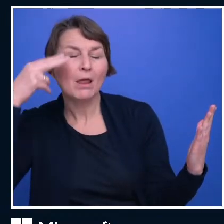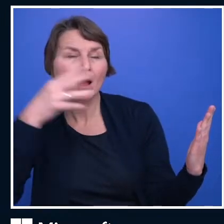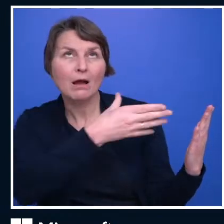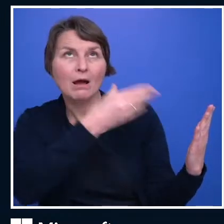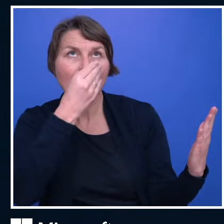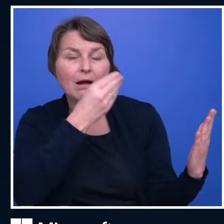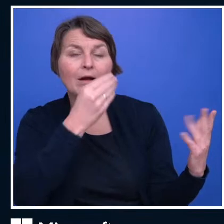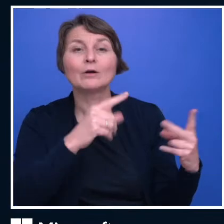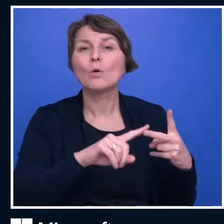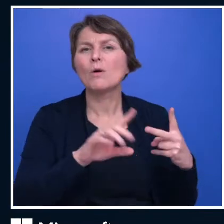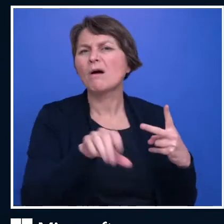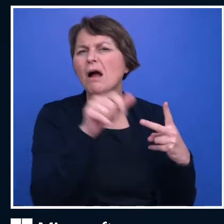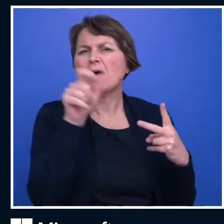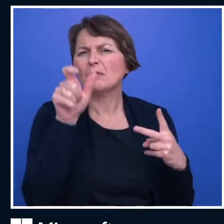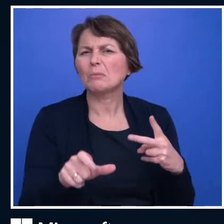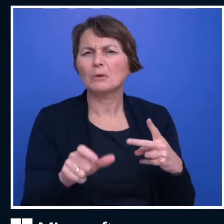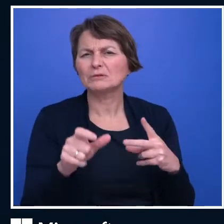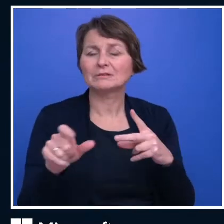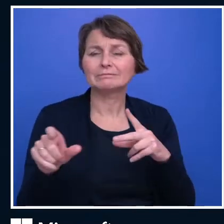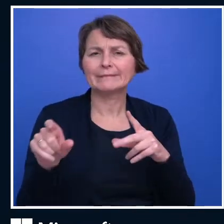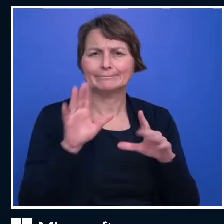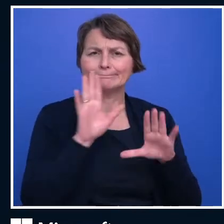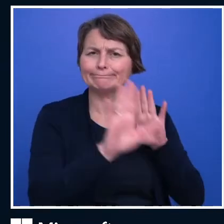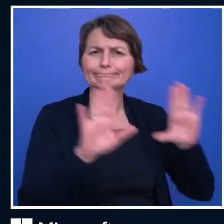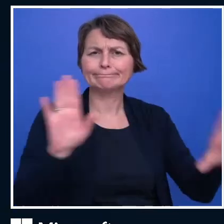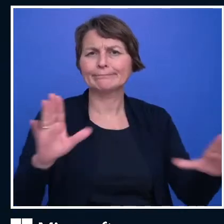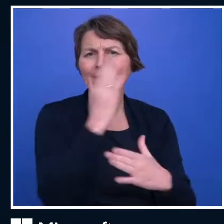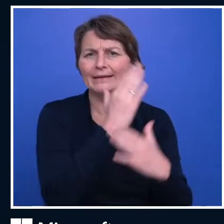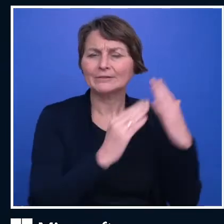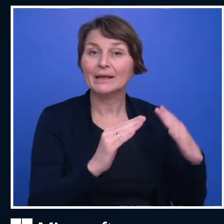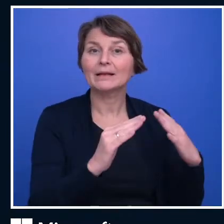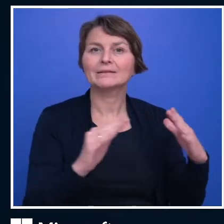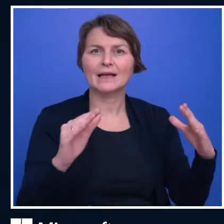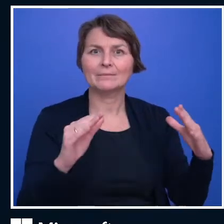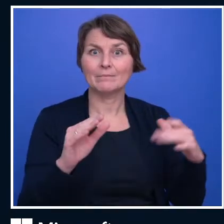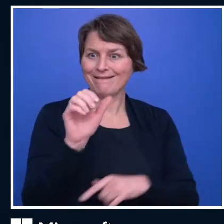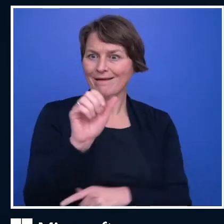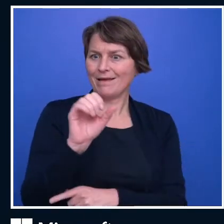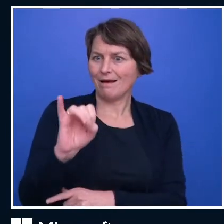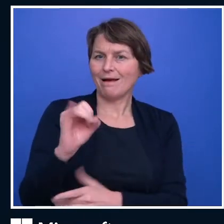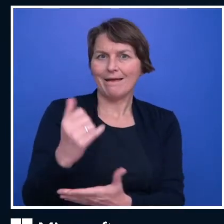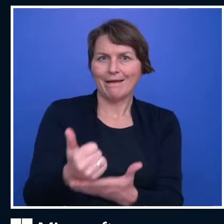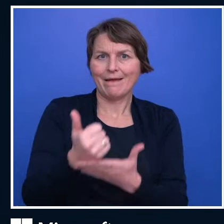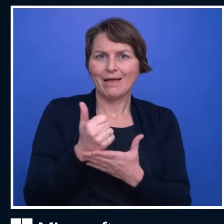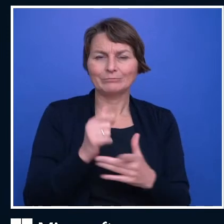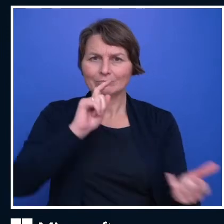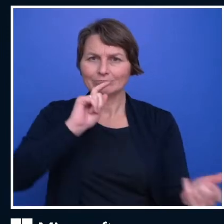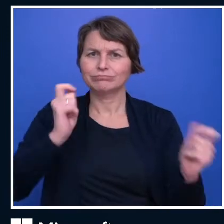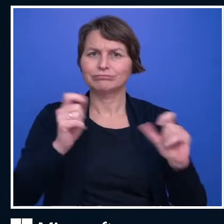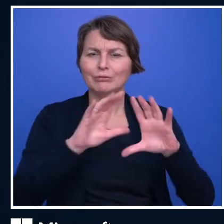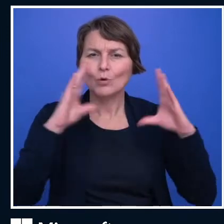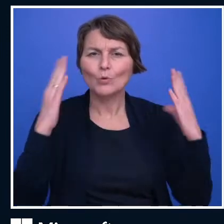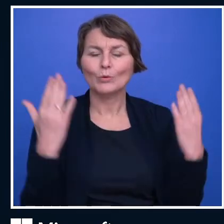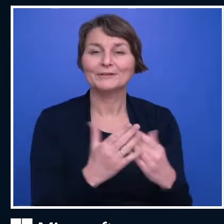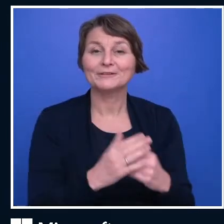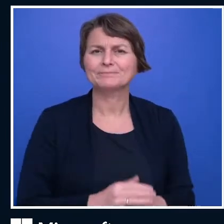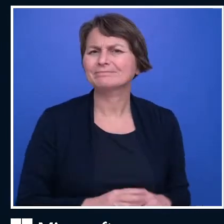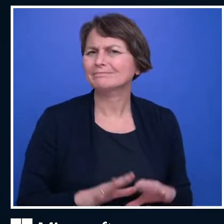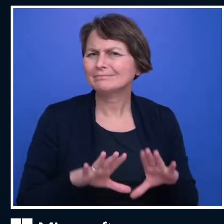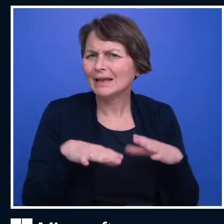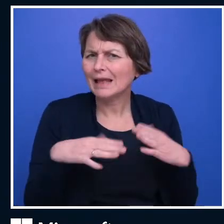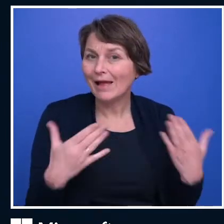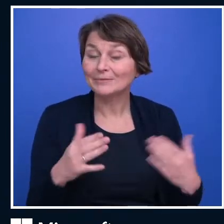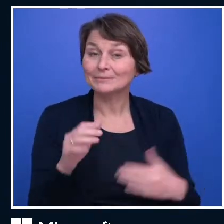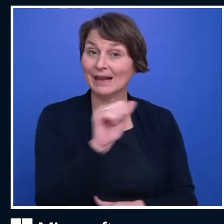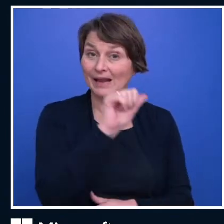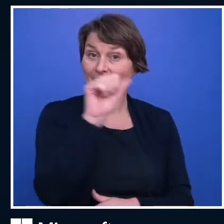changing the world with AI. And what I quickly learned is that Azure was making it really easy for students to create these.